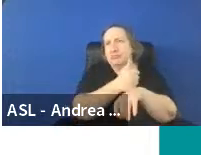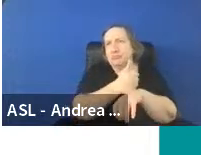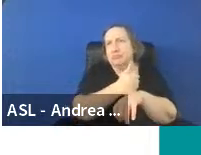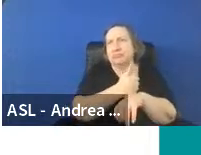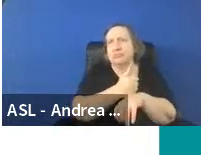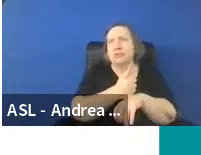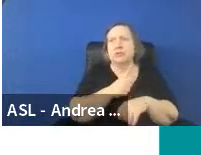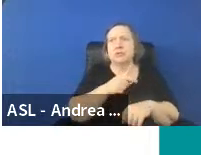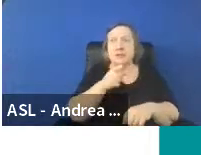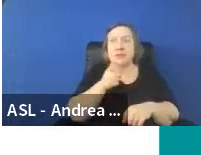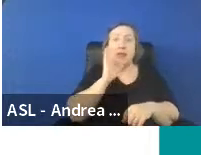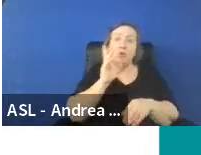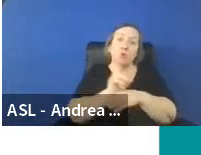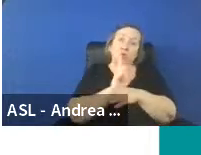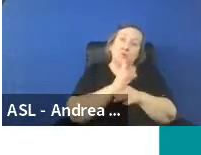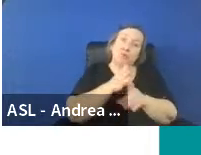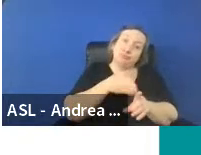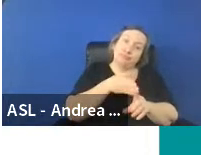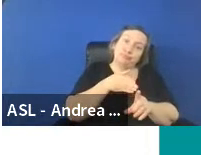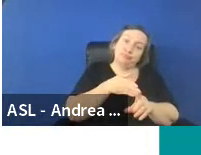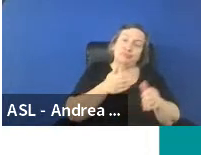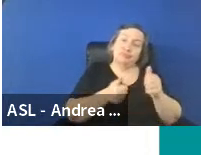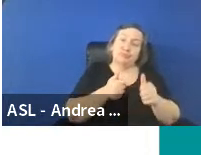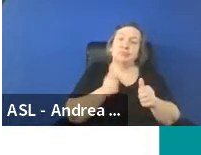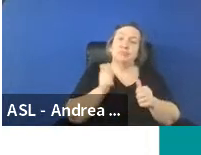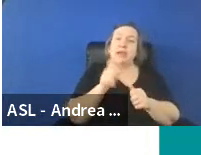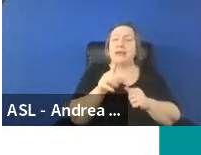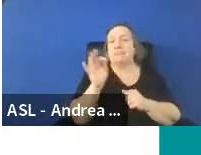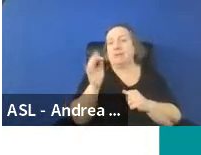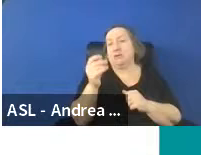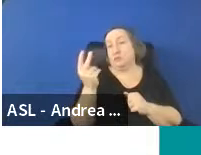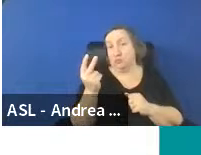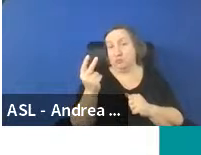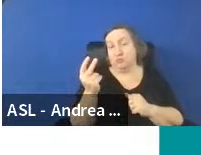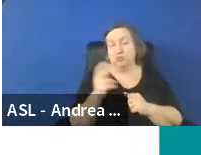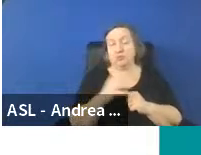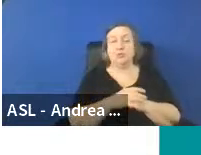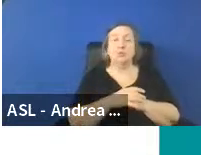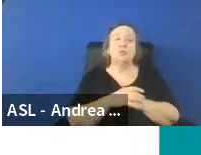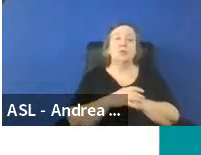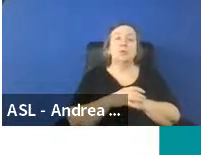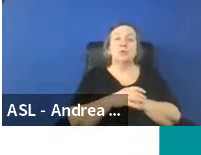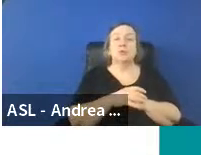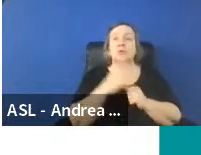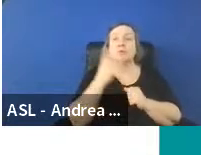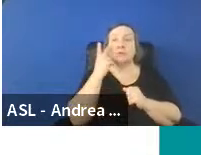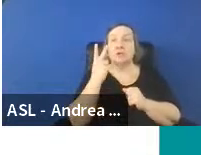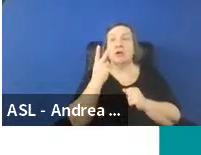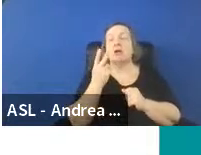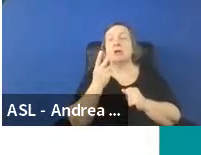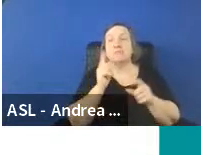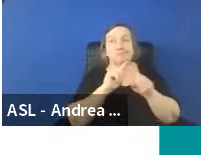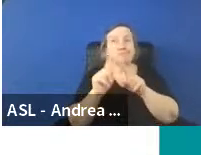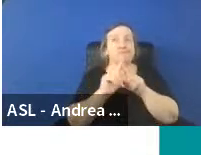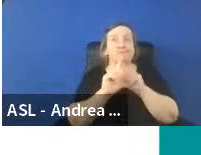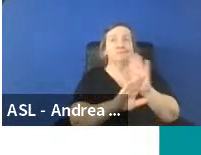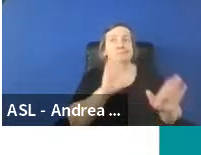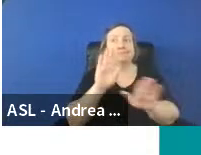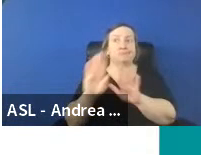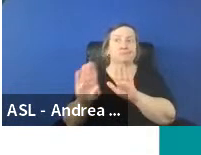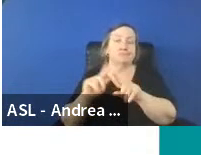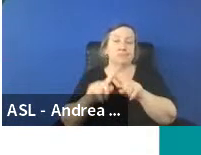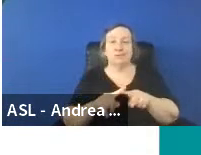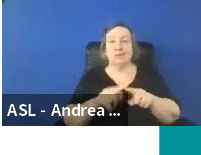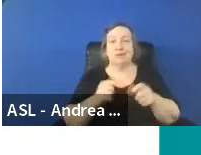would most likely use, we asked participants to select two. And this is one area where we did see some differentiation among the different